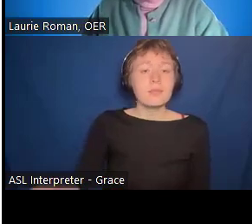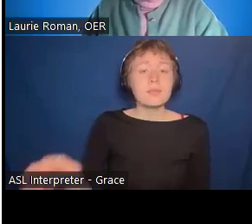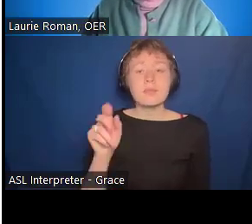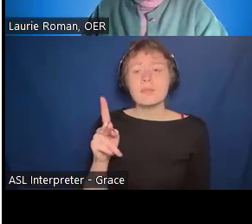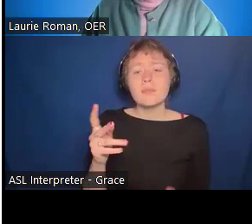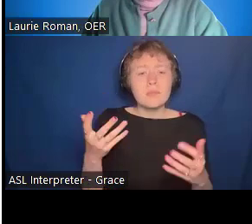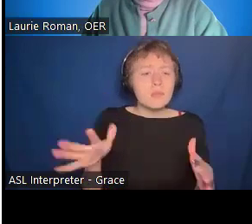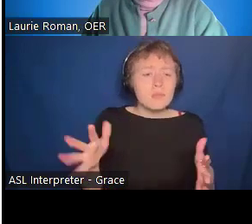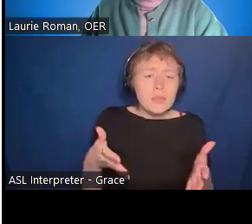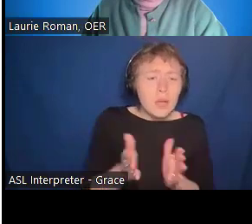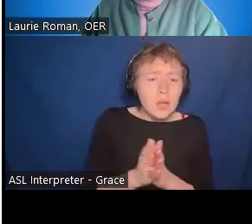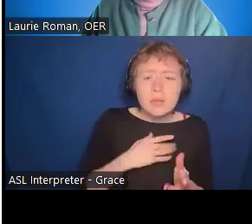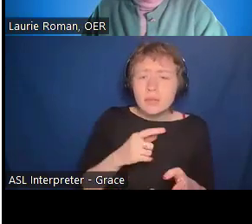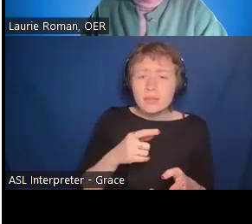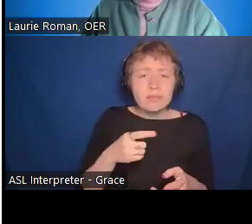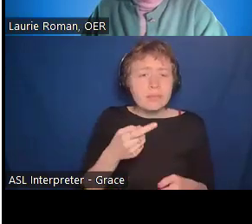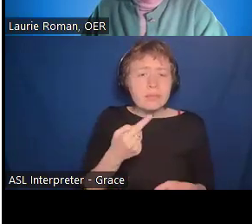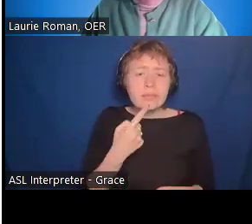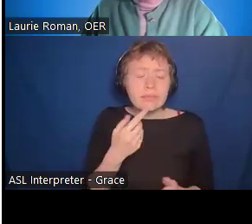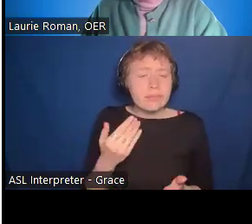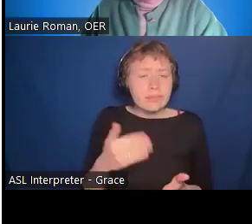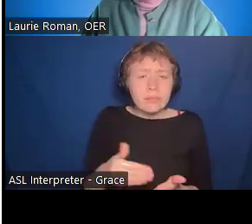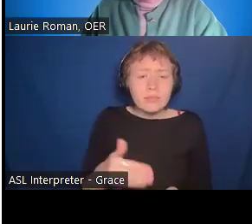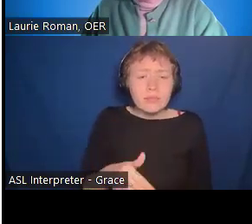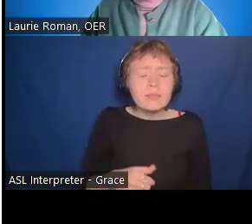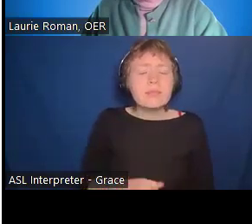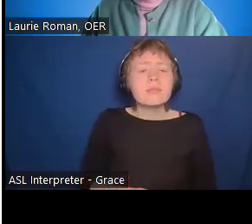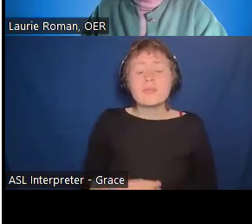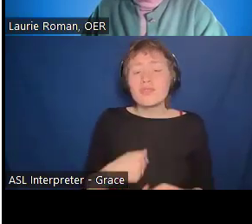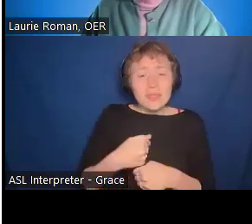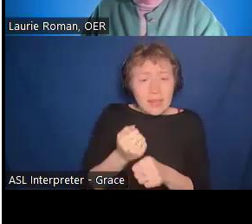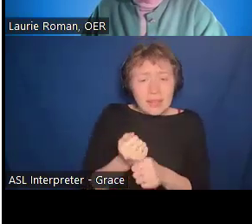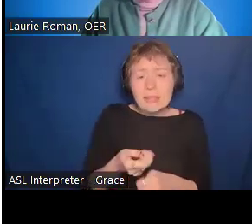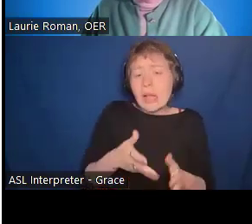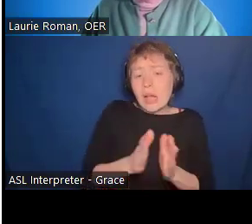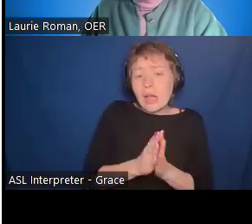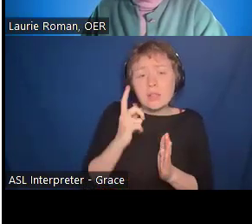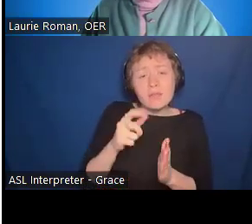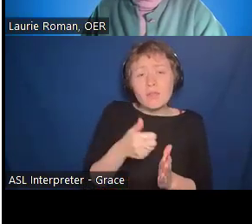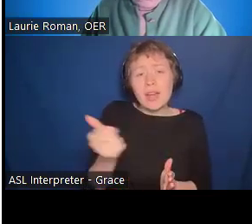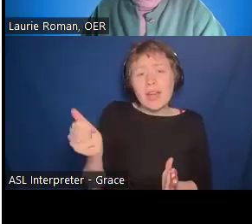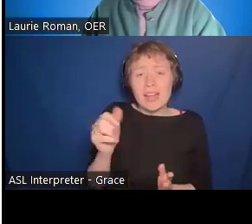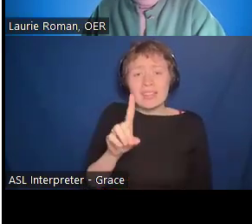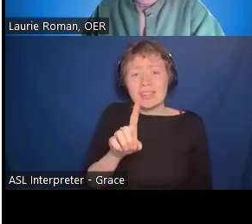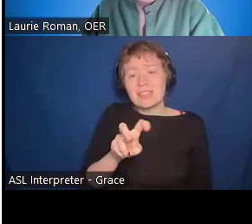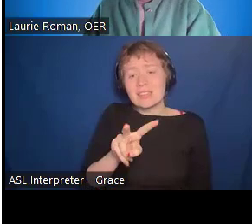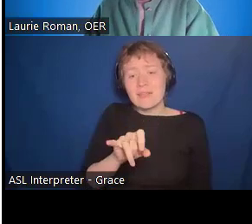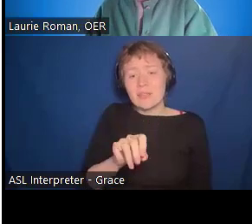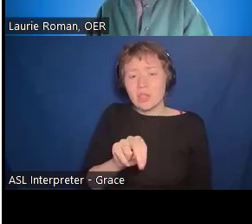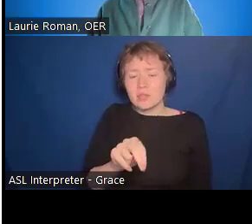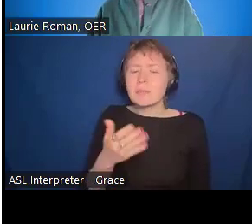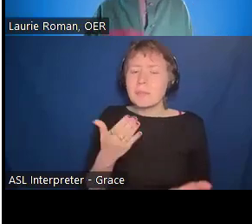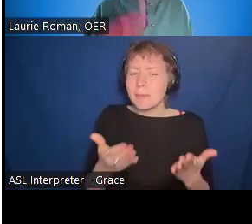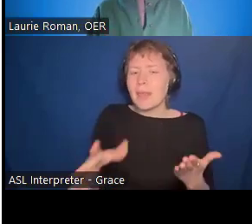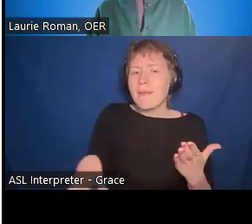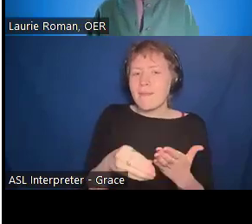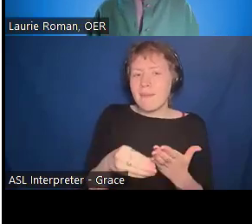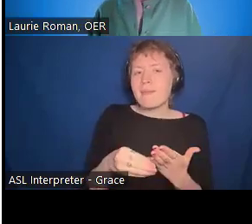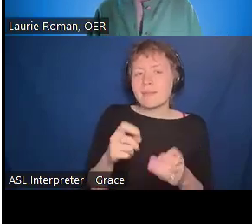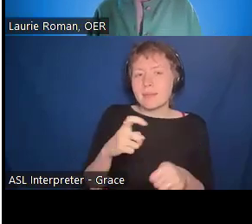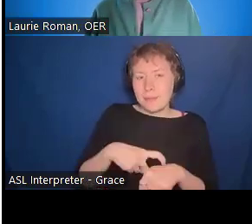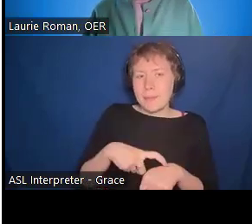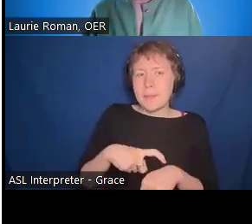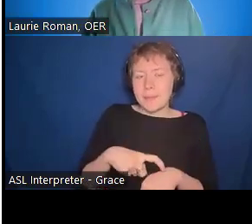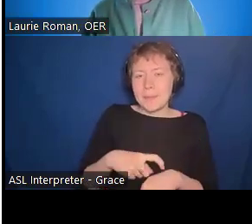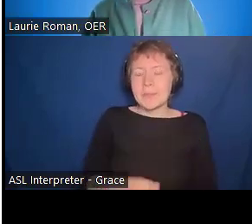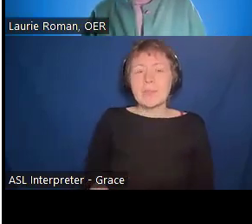already mentioned several times that creating, asking for any kind of deviation may add additional time. This is going to